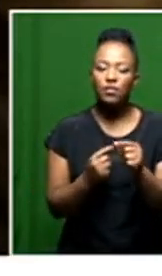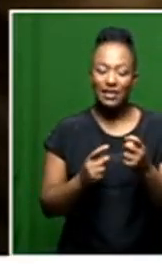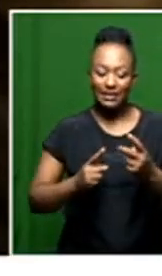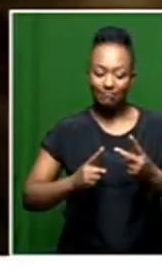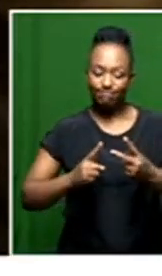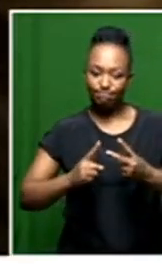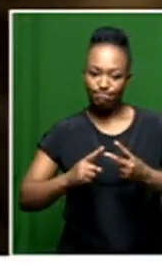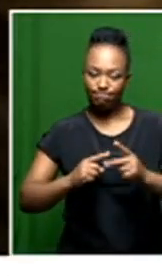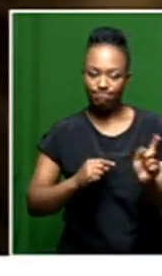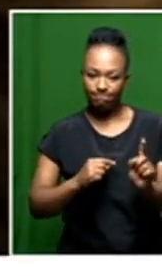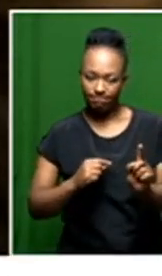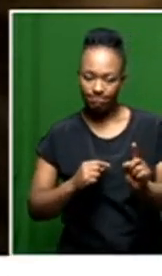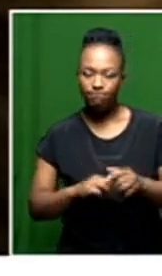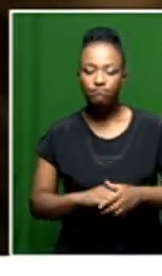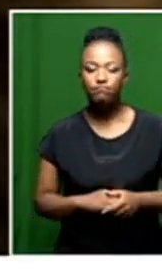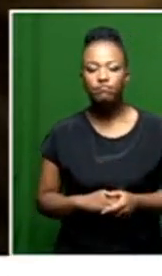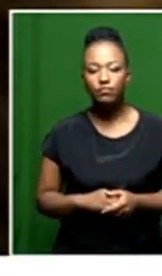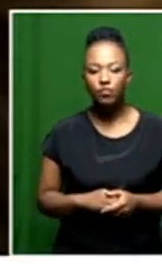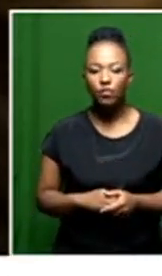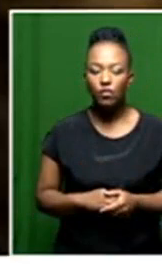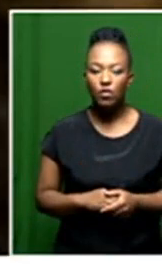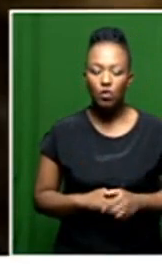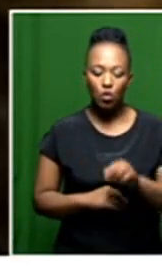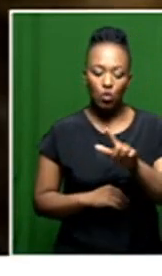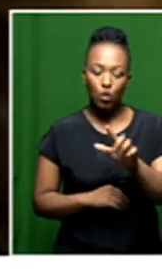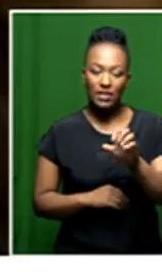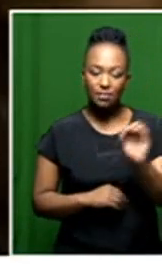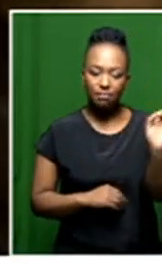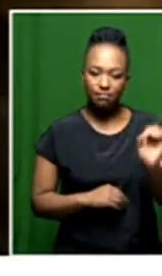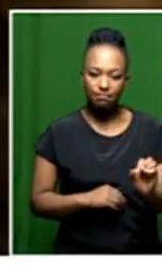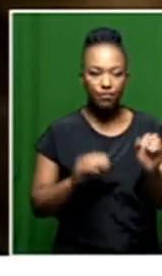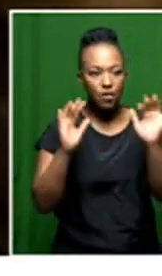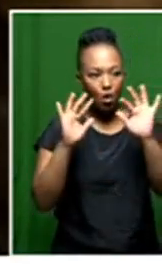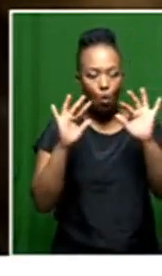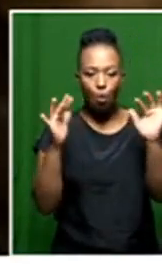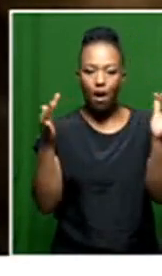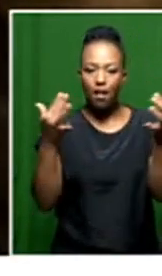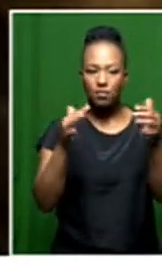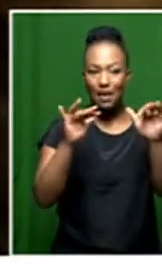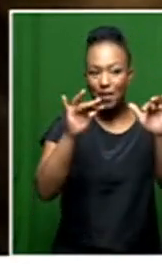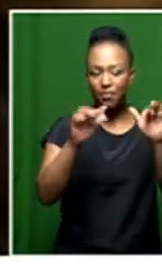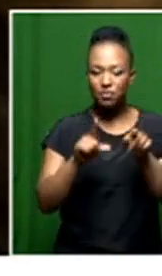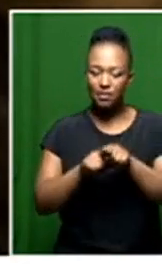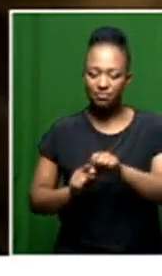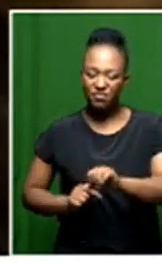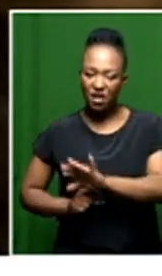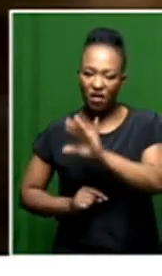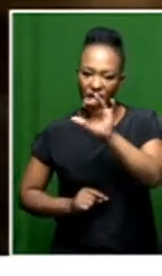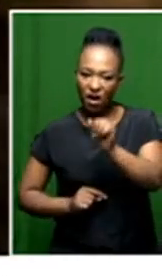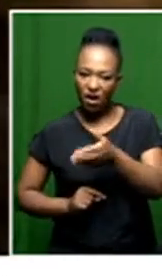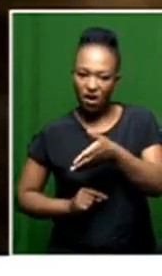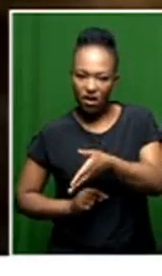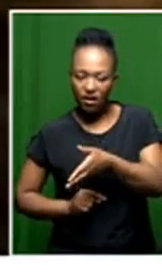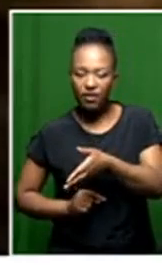factor, is that 70% of the world population, South African population, which we see